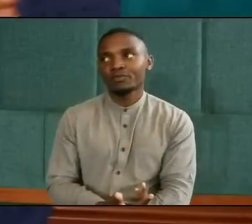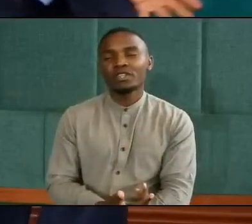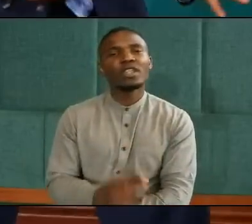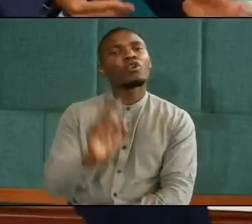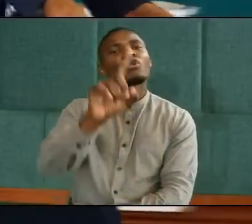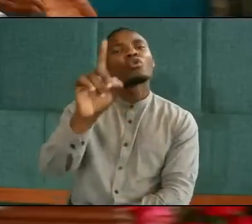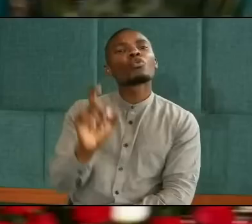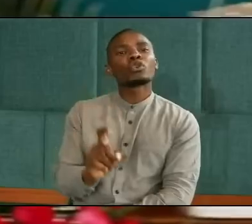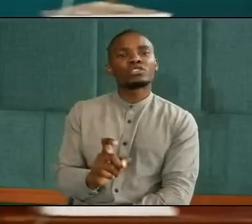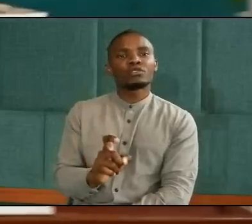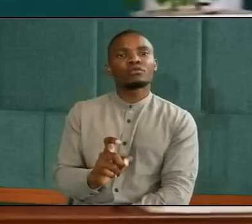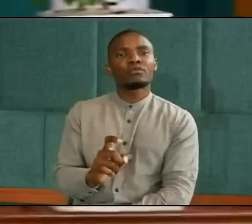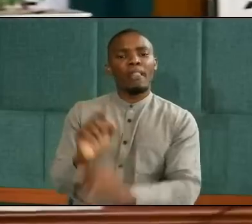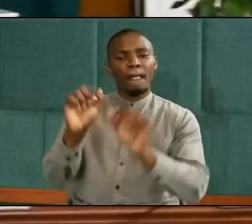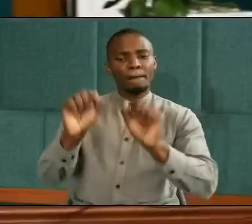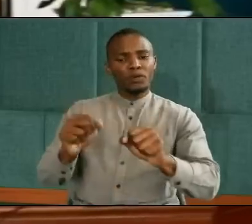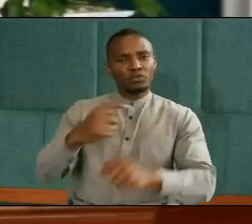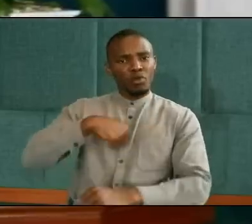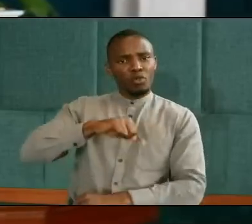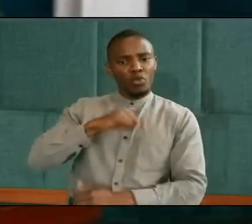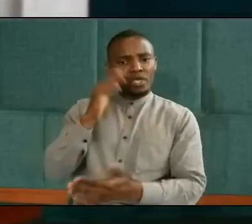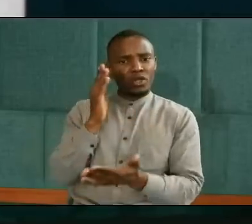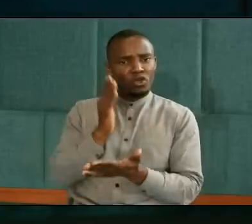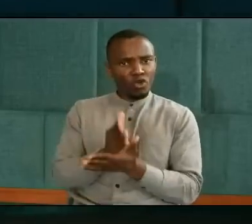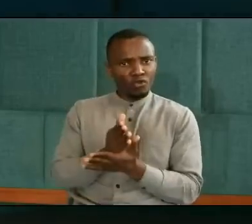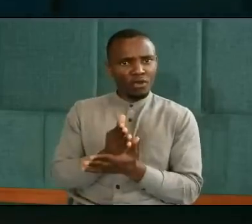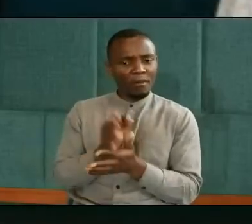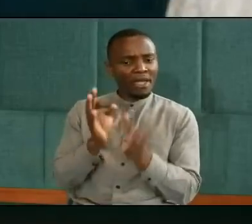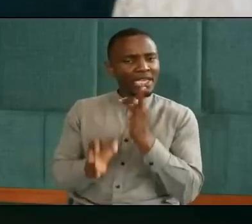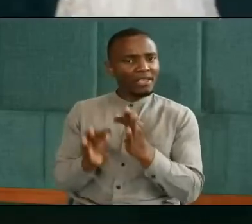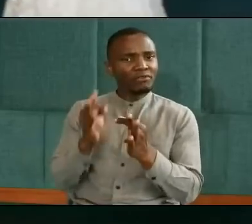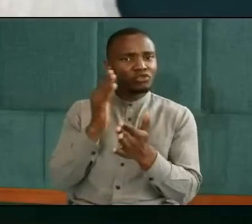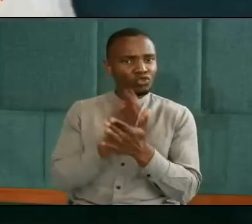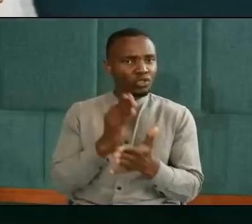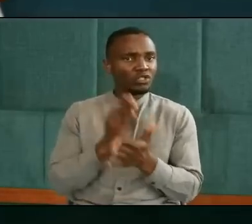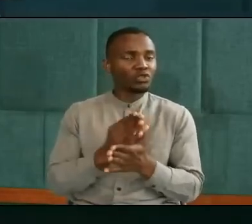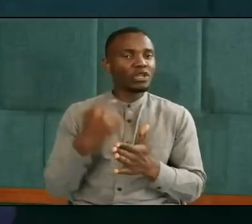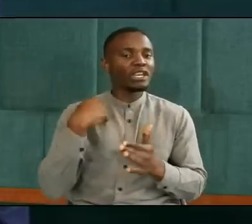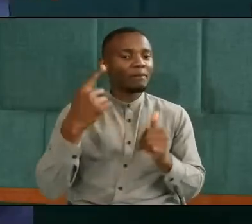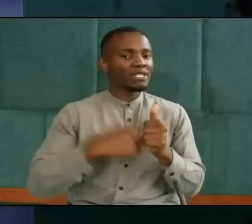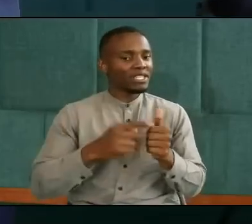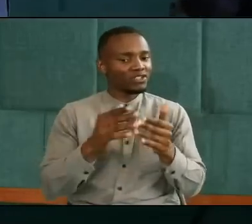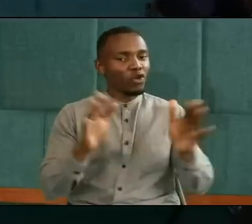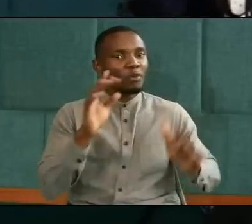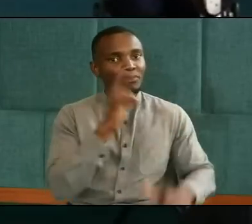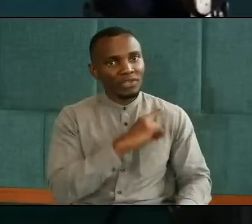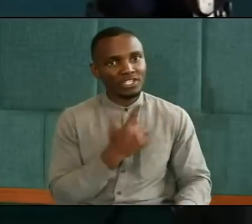So the question is, can we confirm whether the sixth seal has opened as yet?